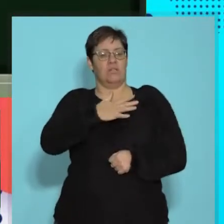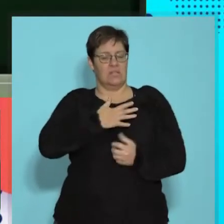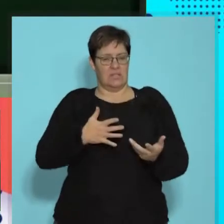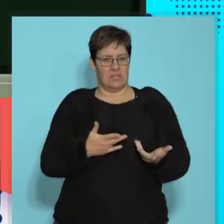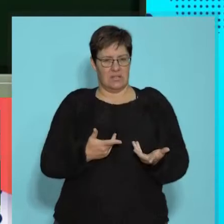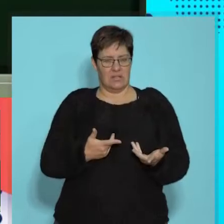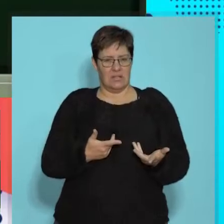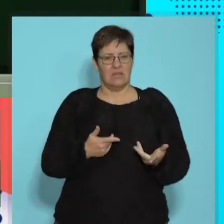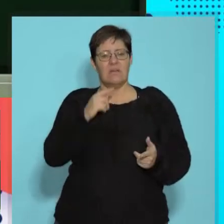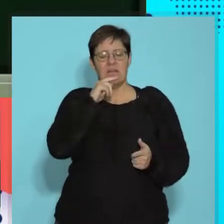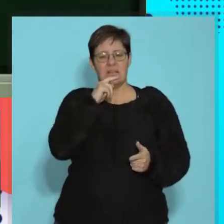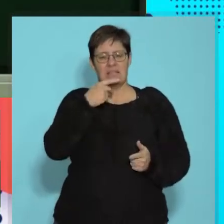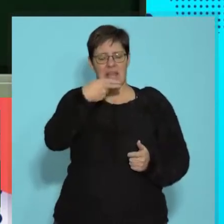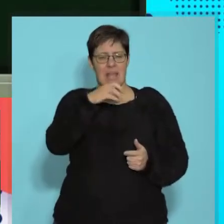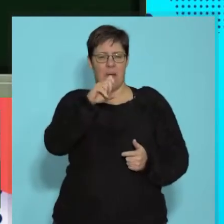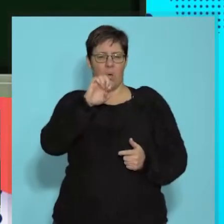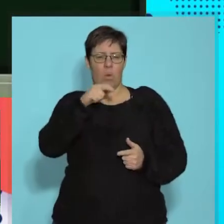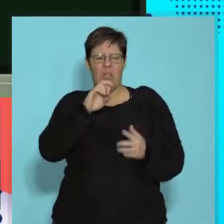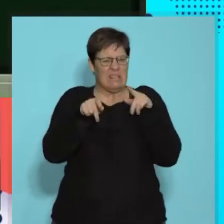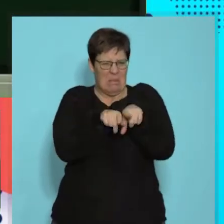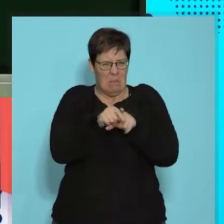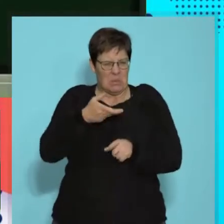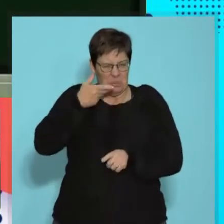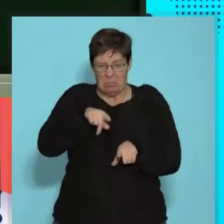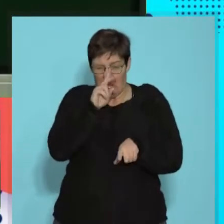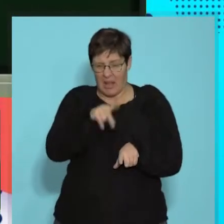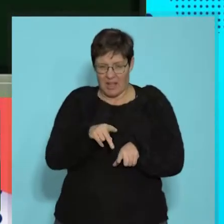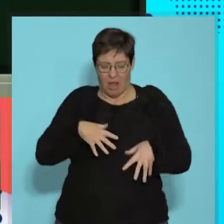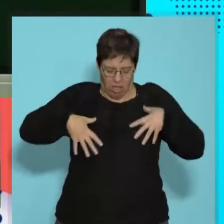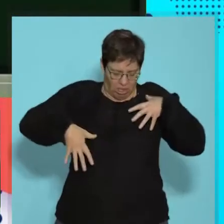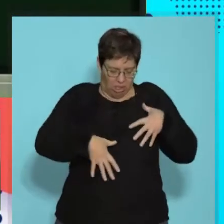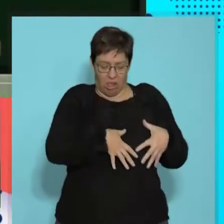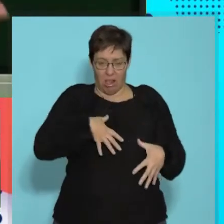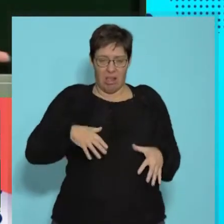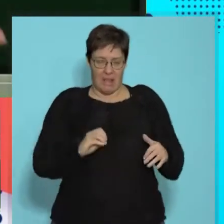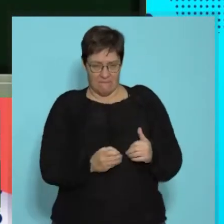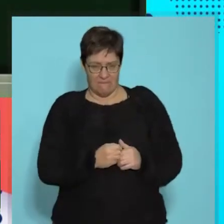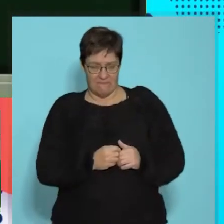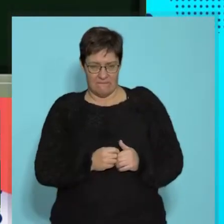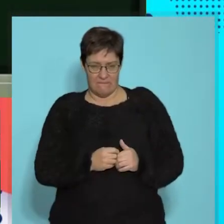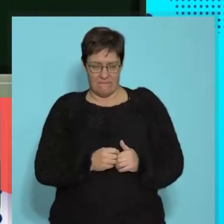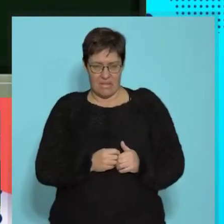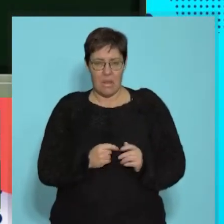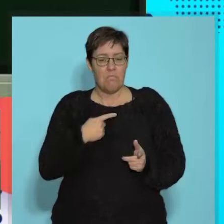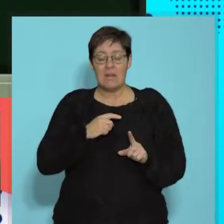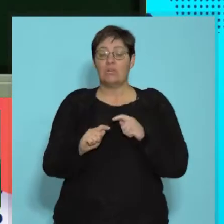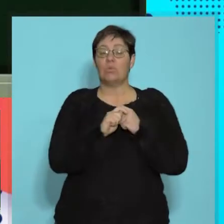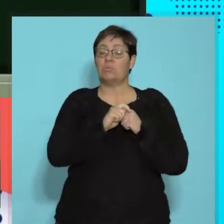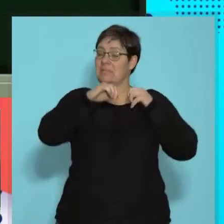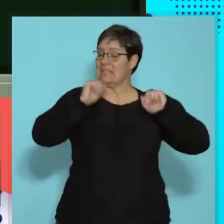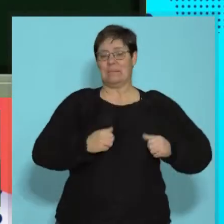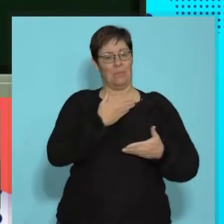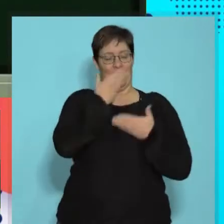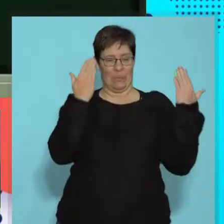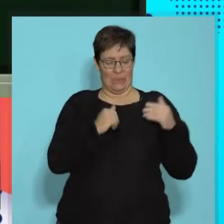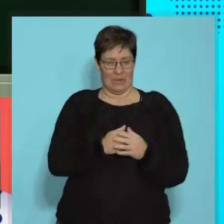called the hemicole. And all the oxygen is bathed in here. So it doesn't actually have a transport system. So when we